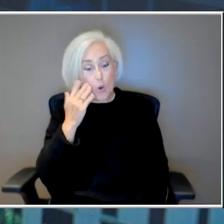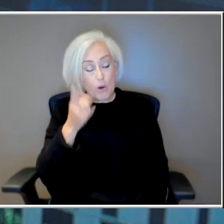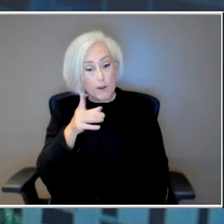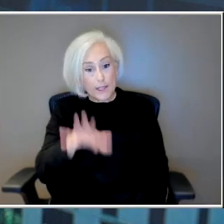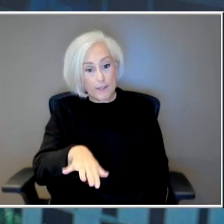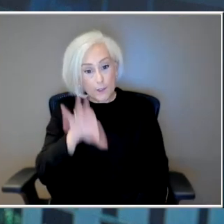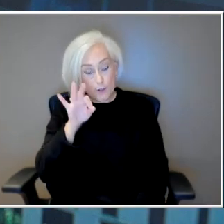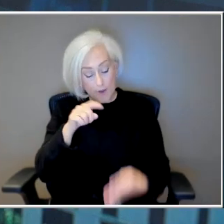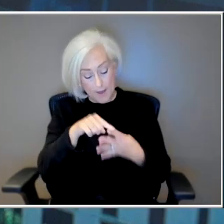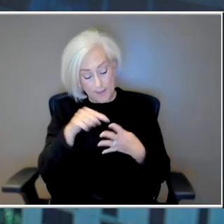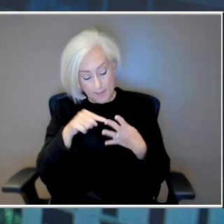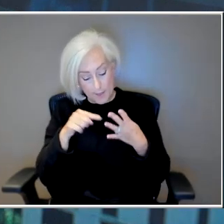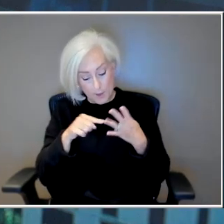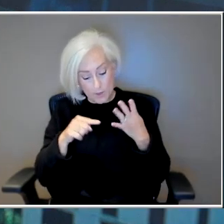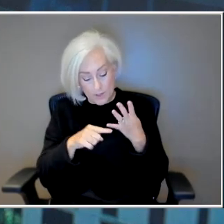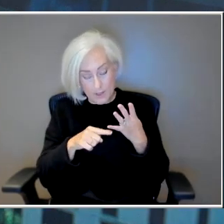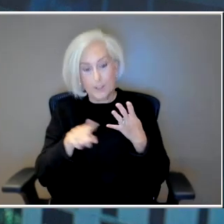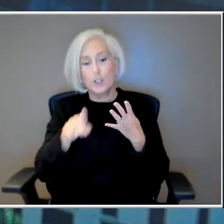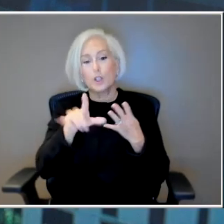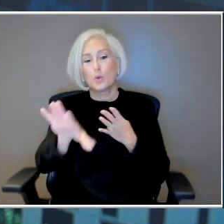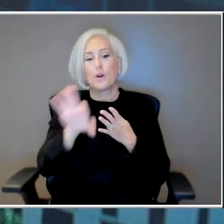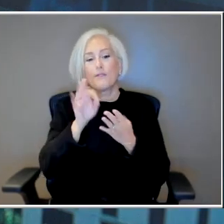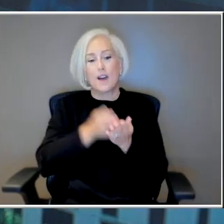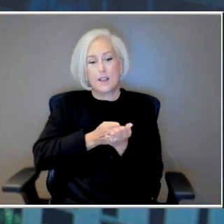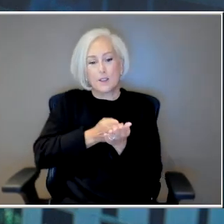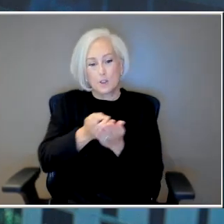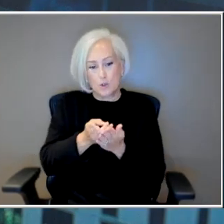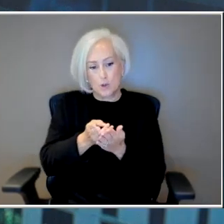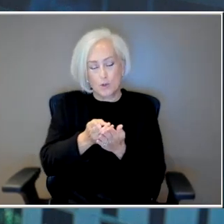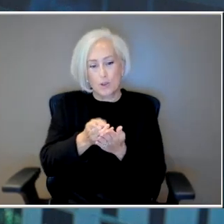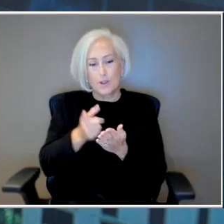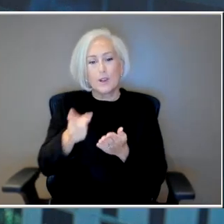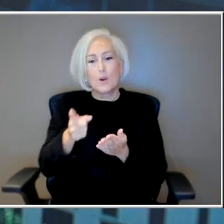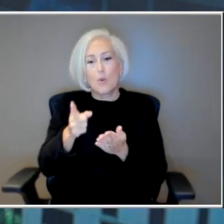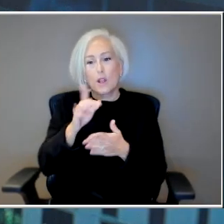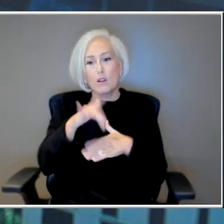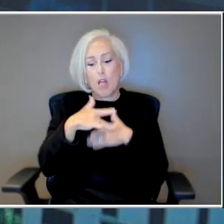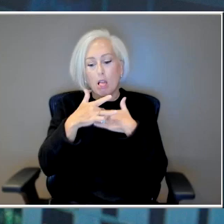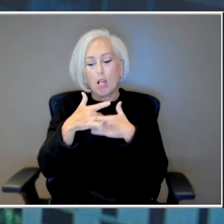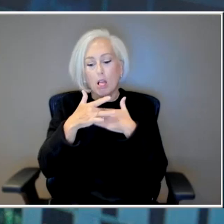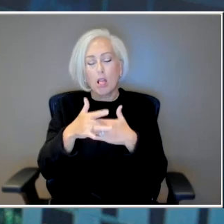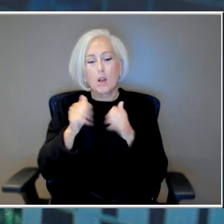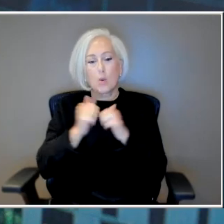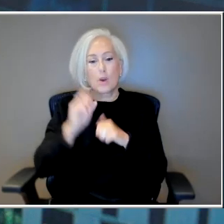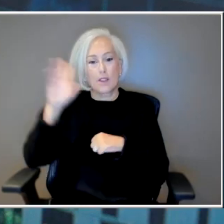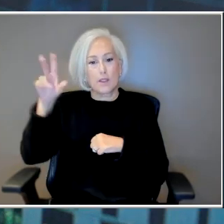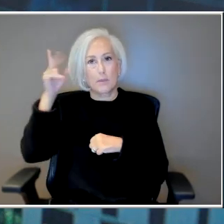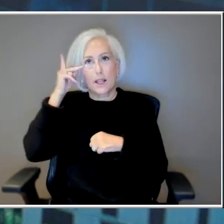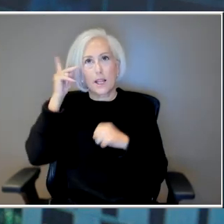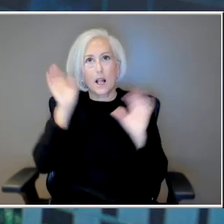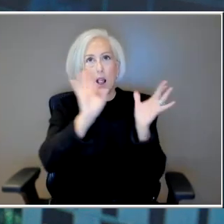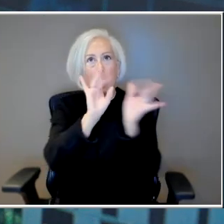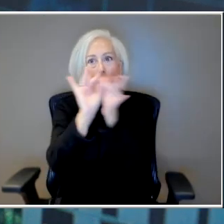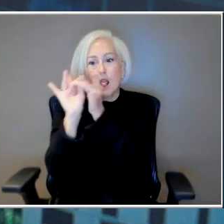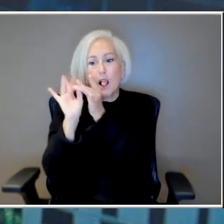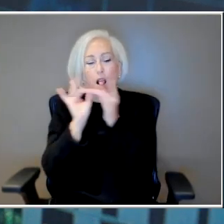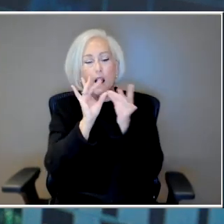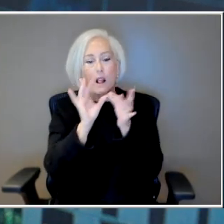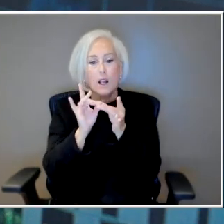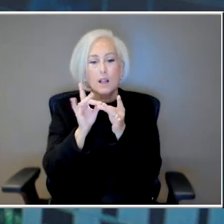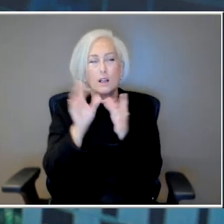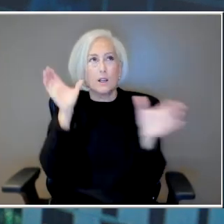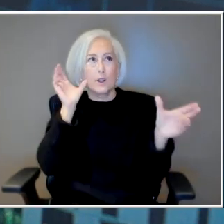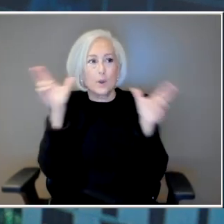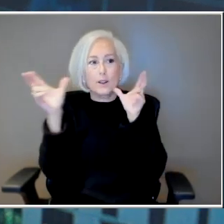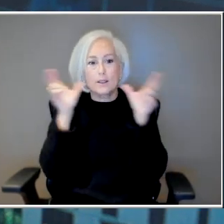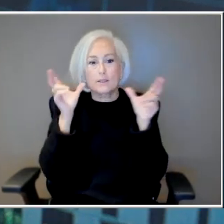can find the truth. When you get caught up into the political rhetoric, and you start listening to folks with rabid viewpoints